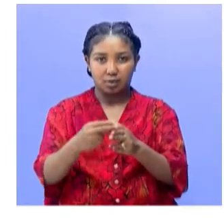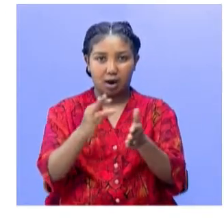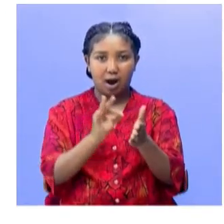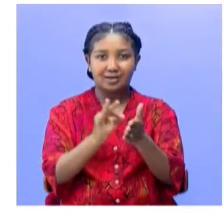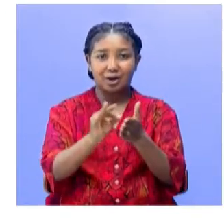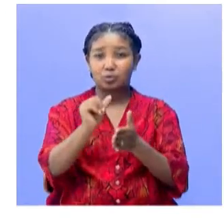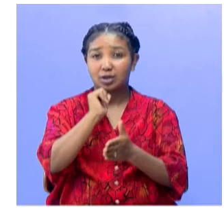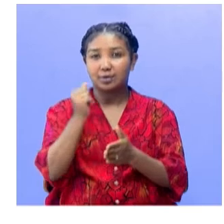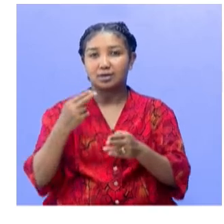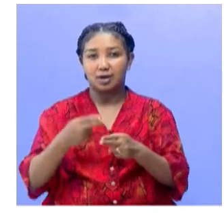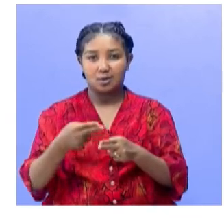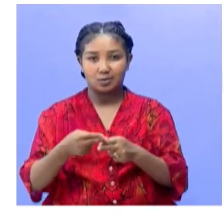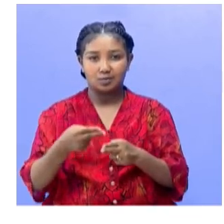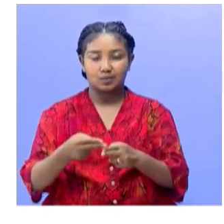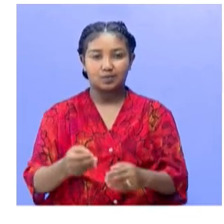Uncountable